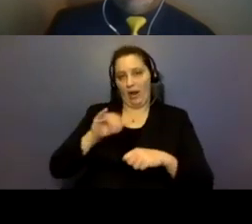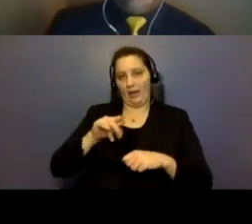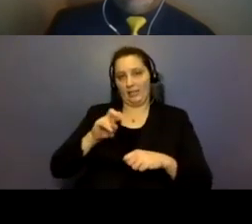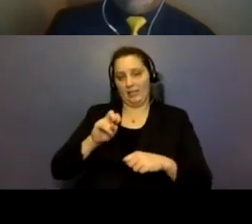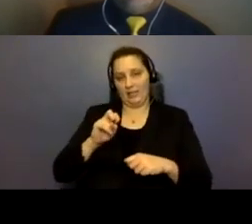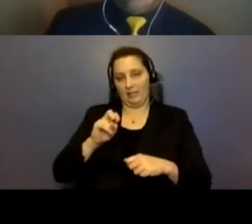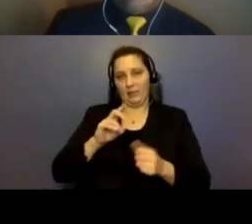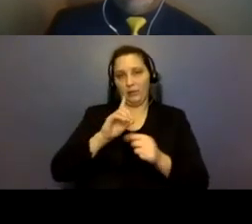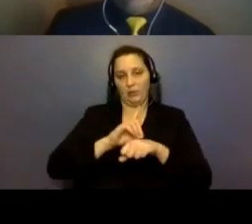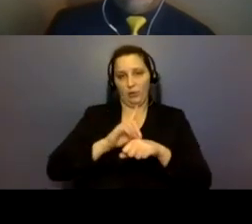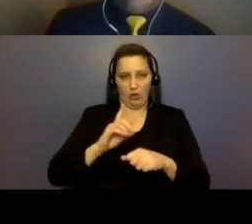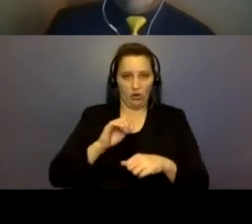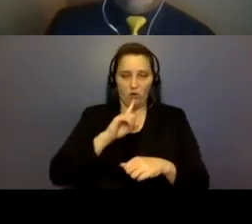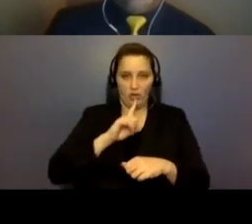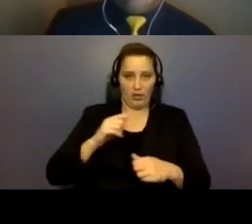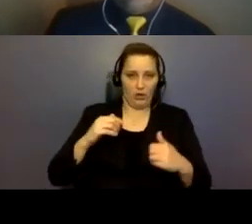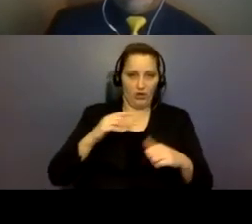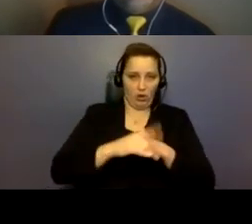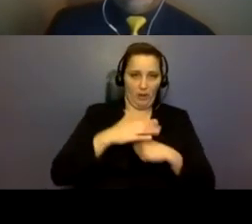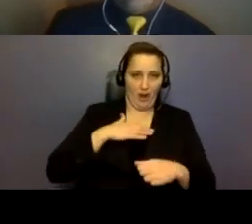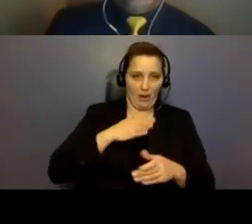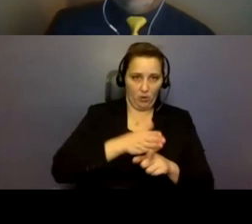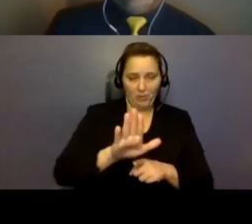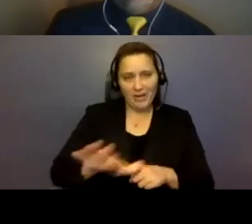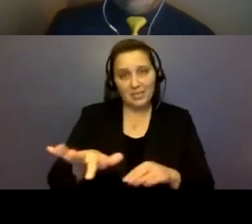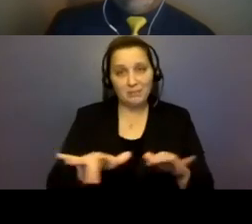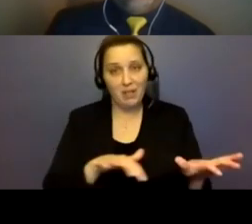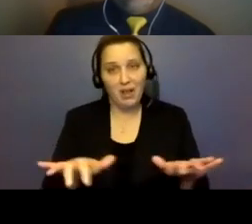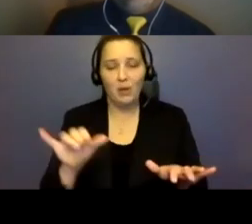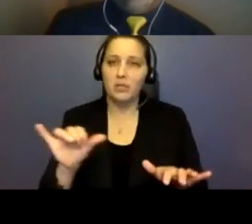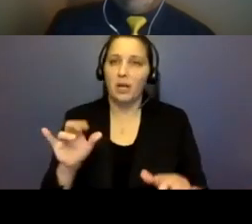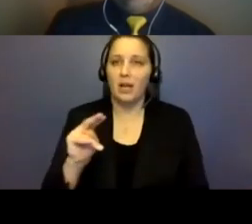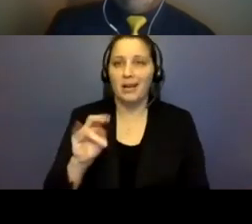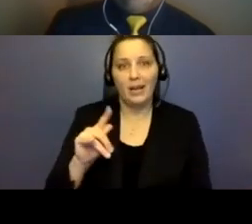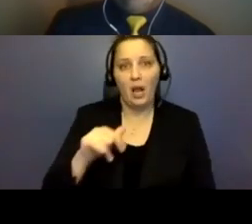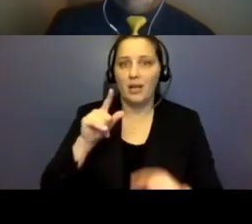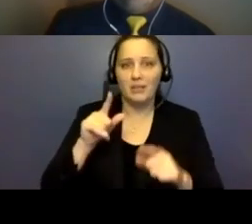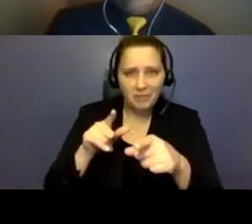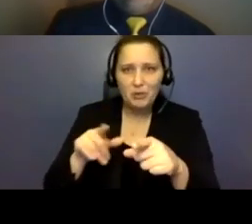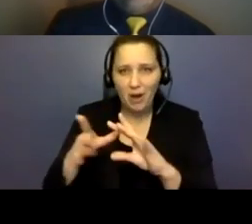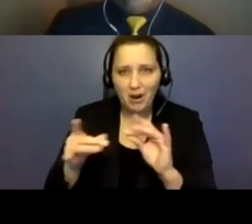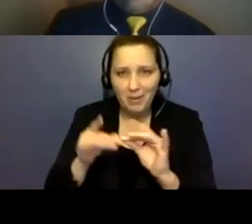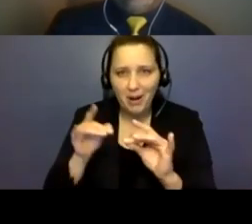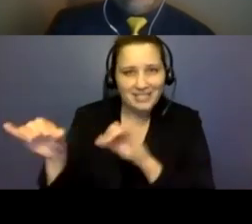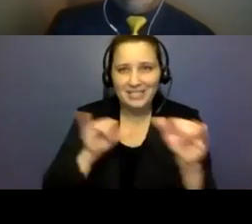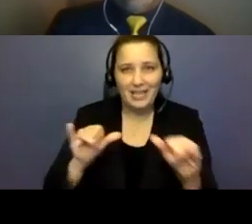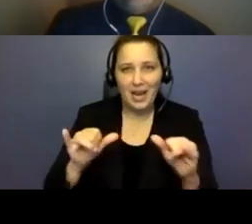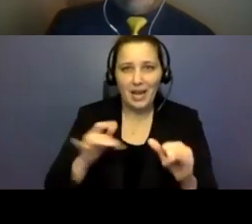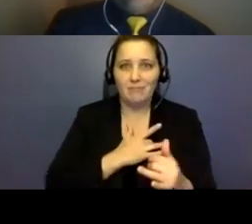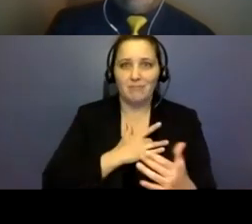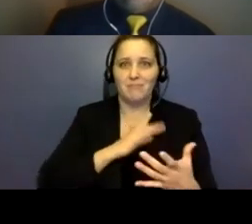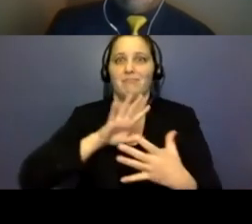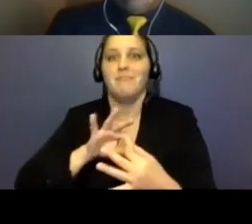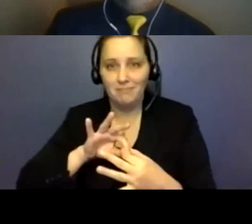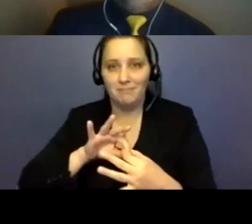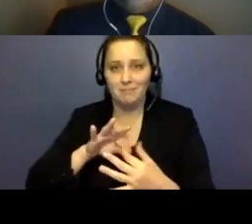career, but when he played, it was like, Nikita, I went to that place that you talked about, or Manny, as you talked